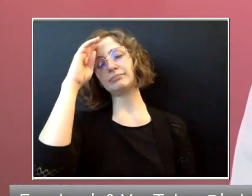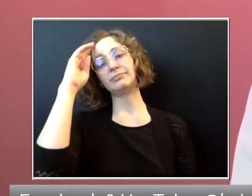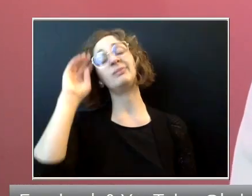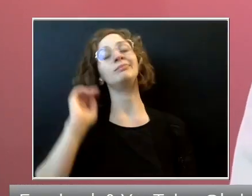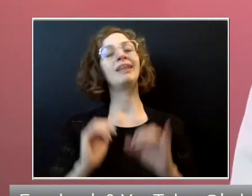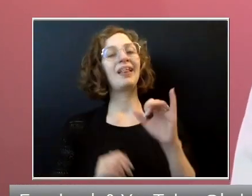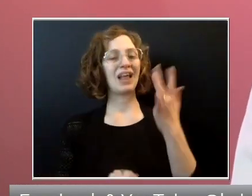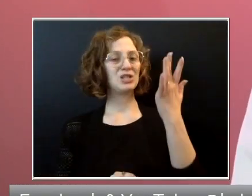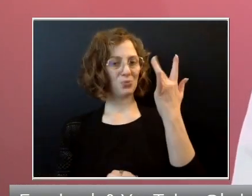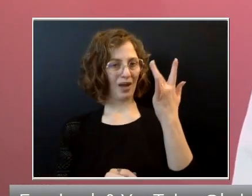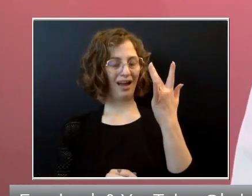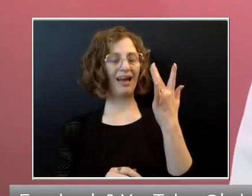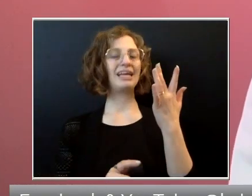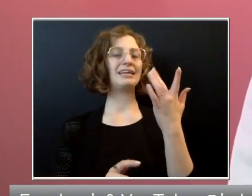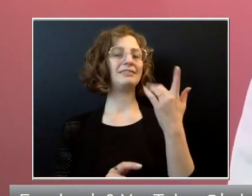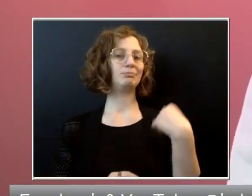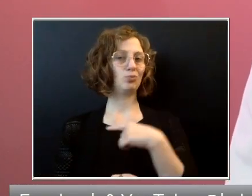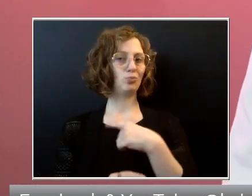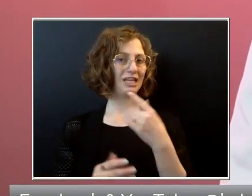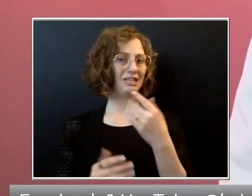And